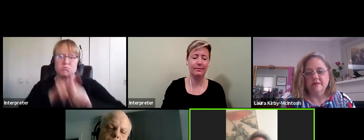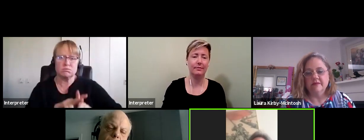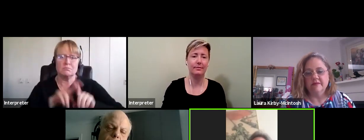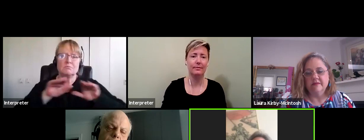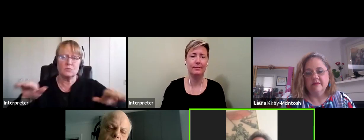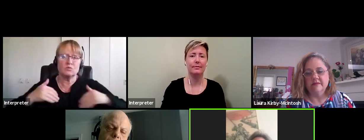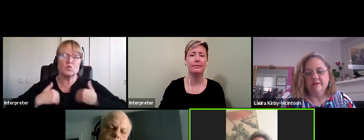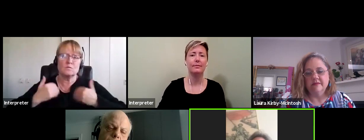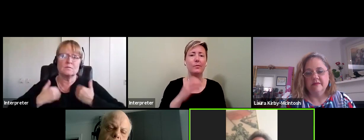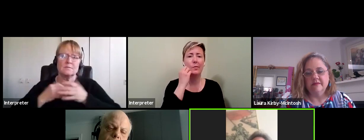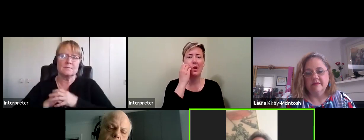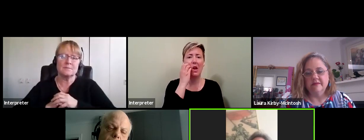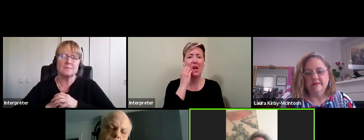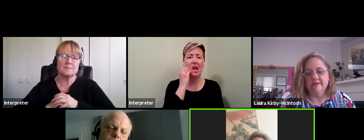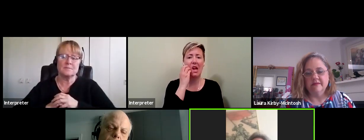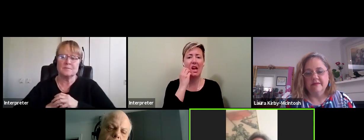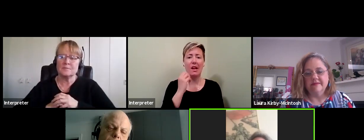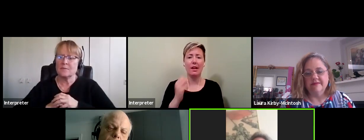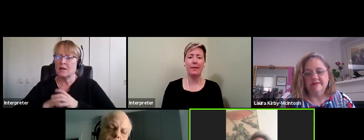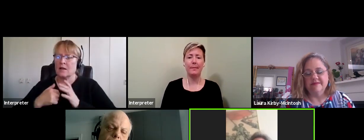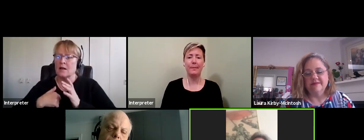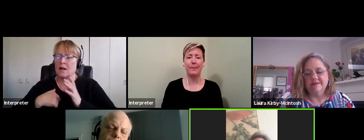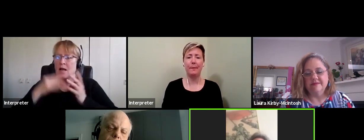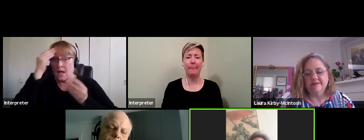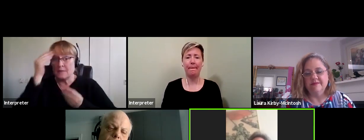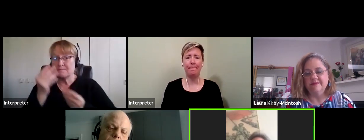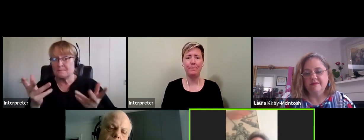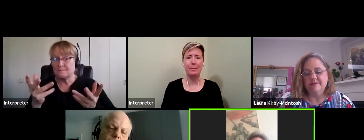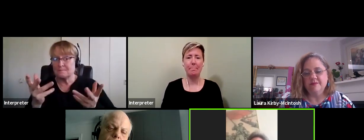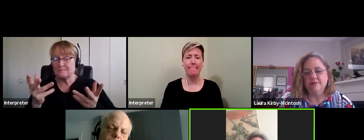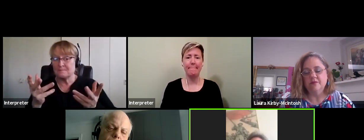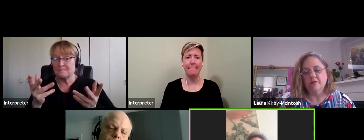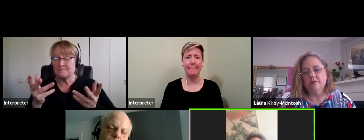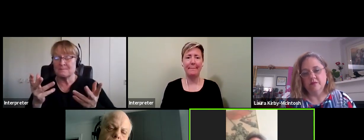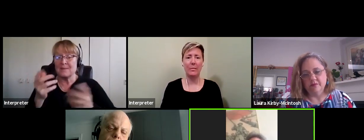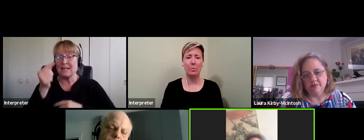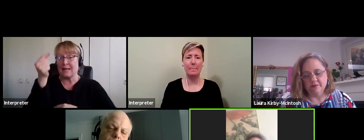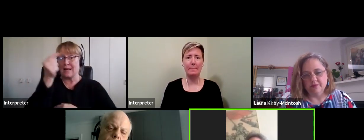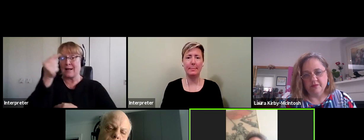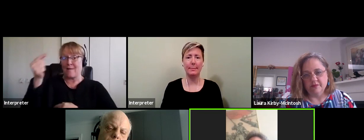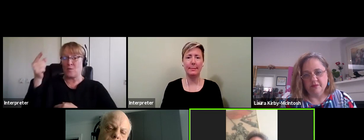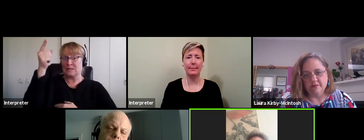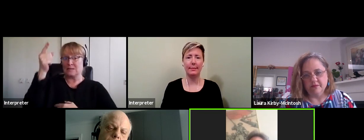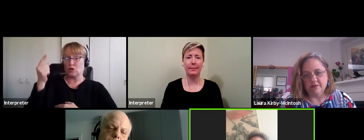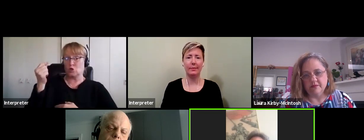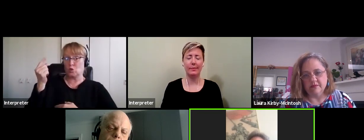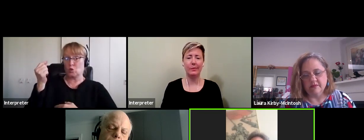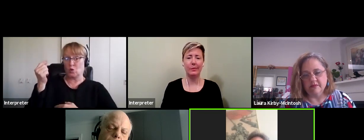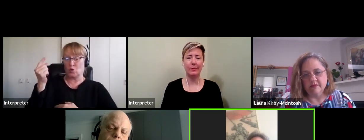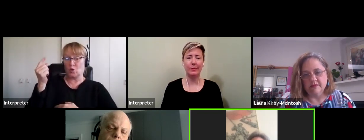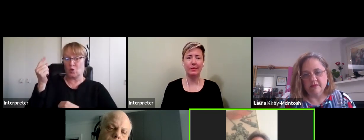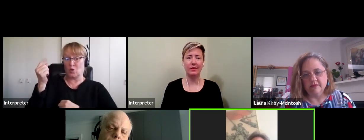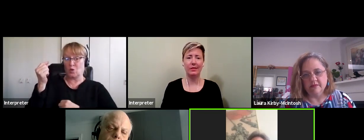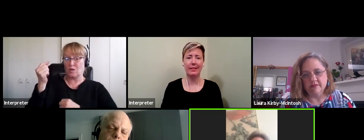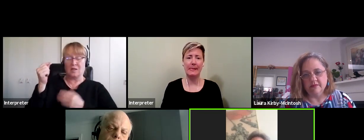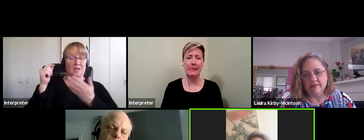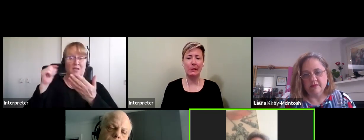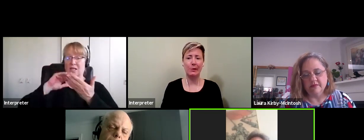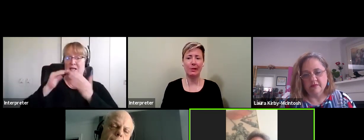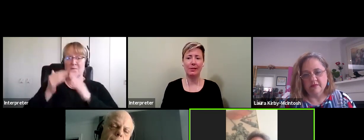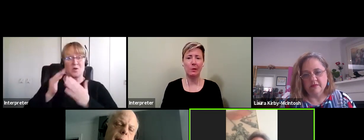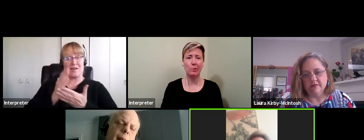say, if I can, is that I think government needs to backstop our communities in the same way that they